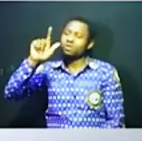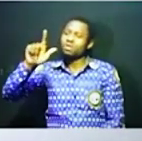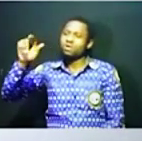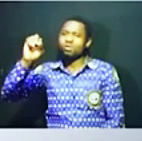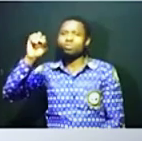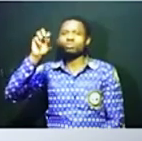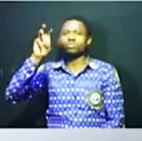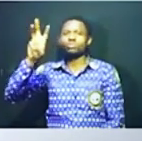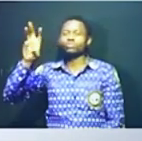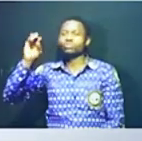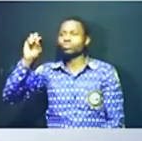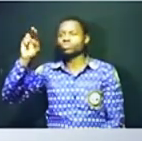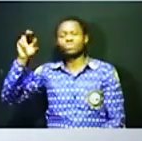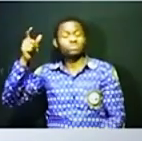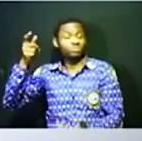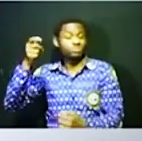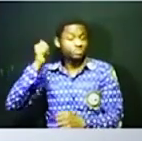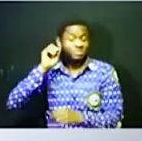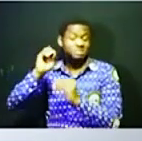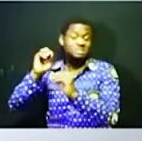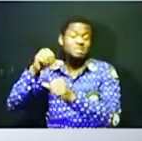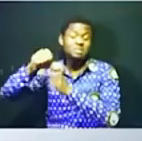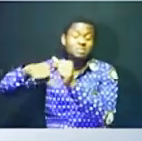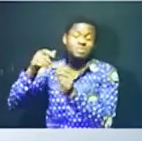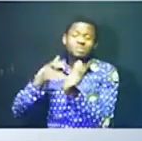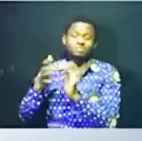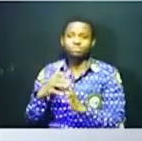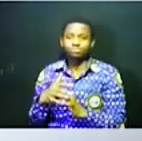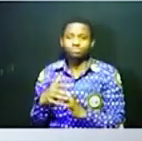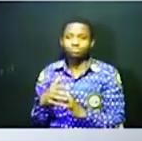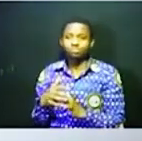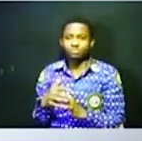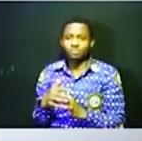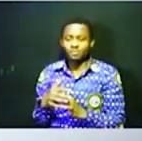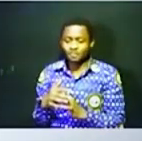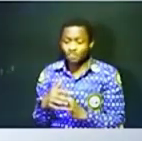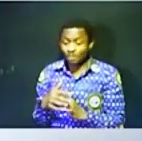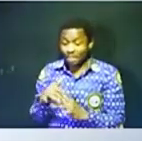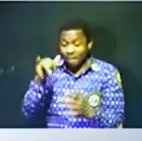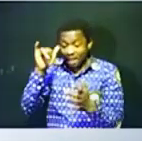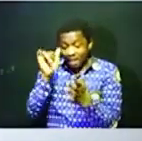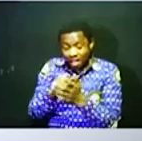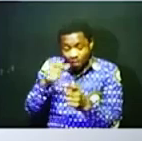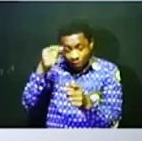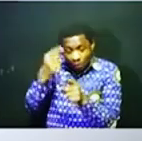do. The word must be made flesh.